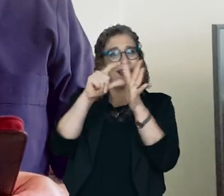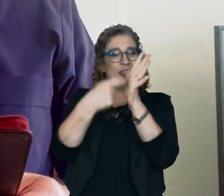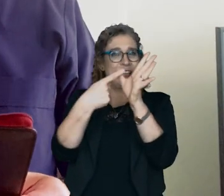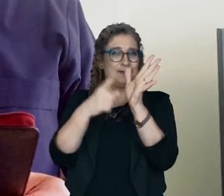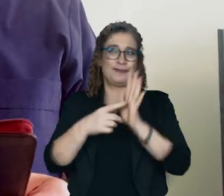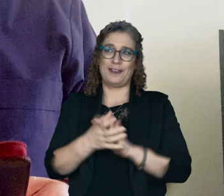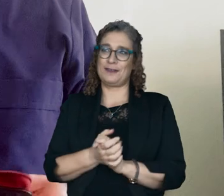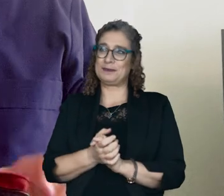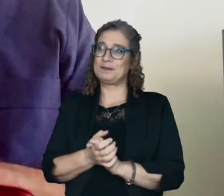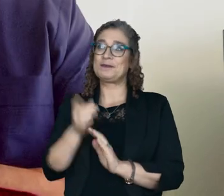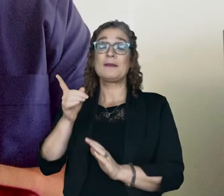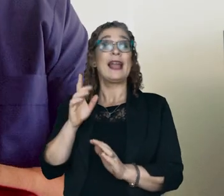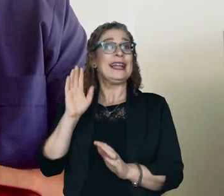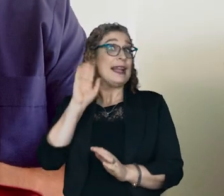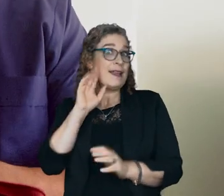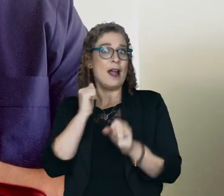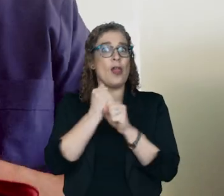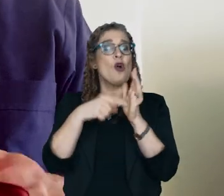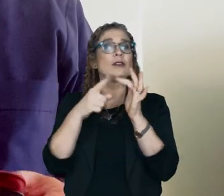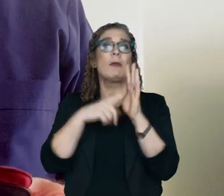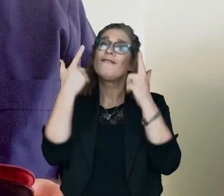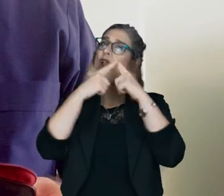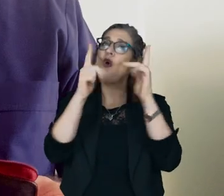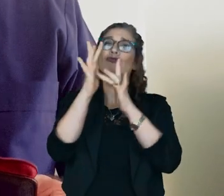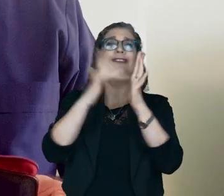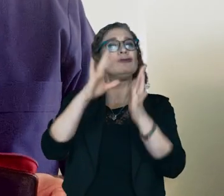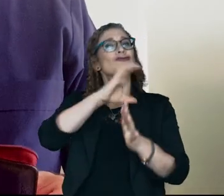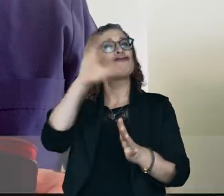Hear the Gospel of our Lord Jesus Christ according to Matthew.